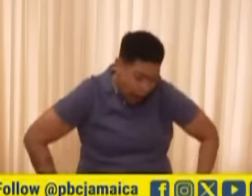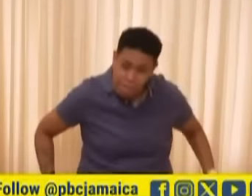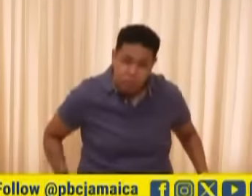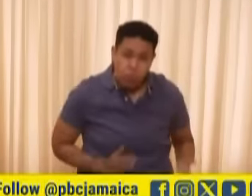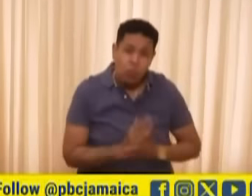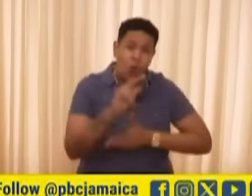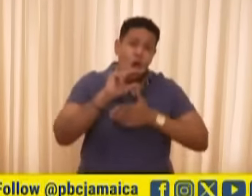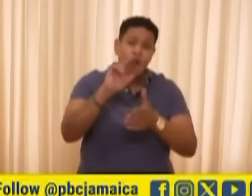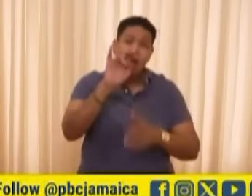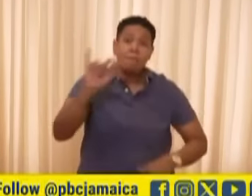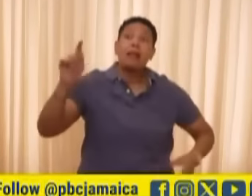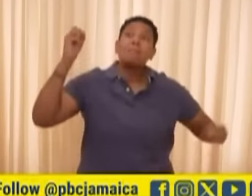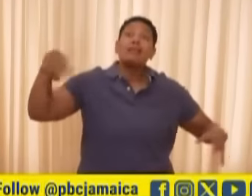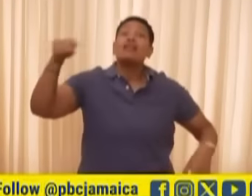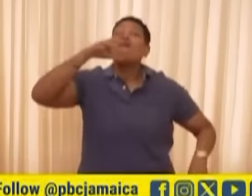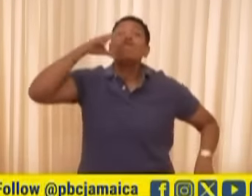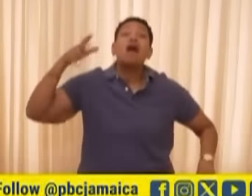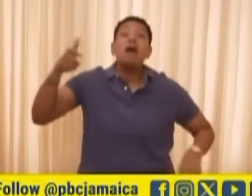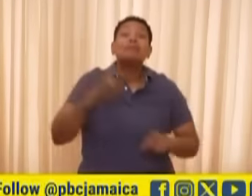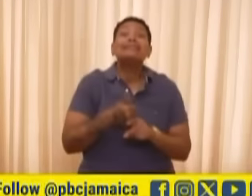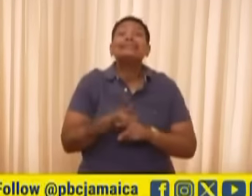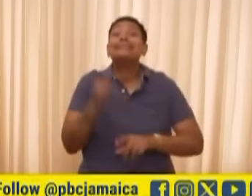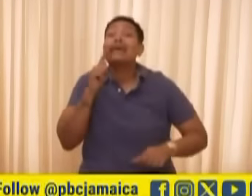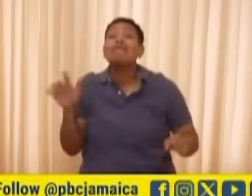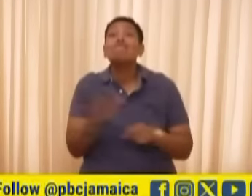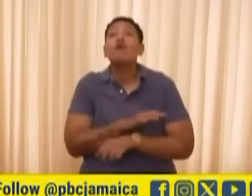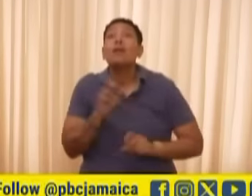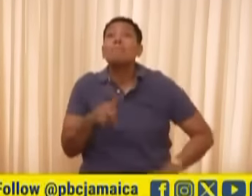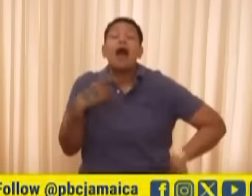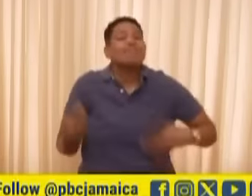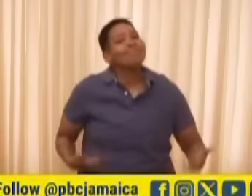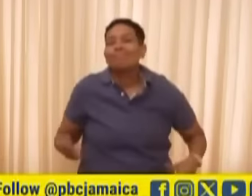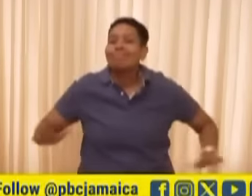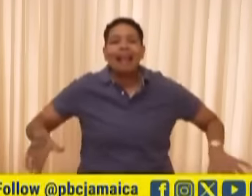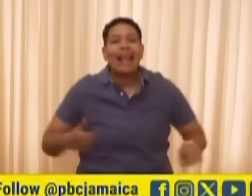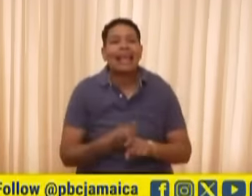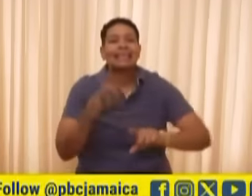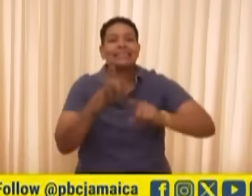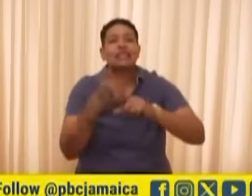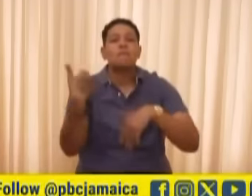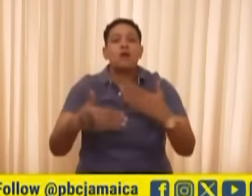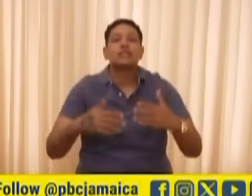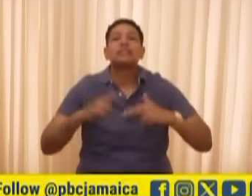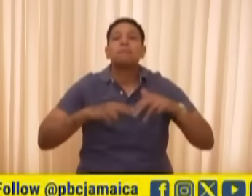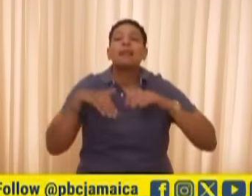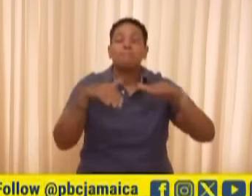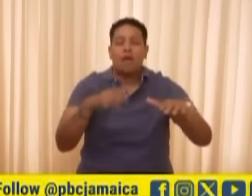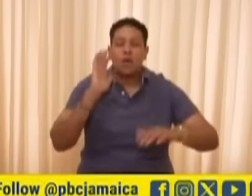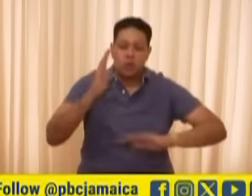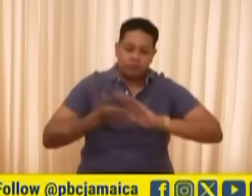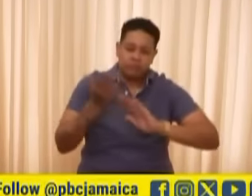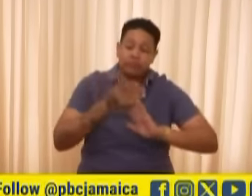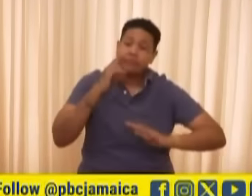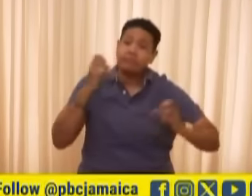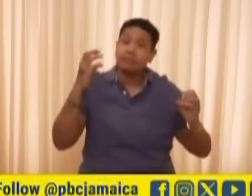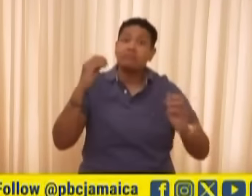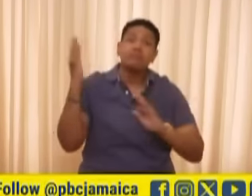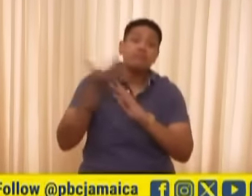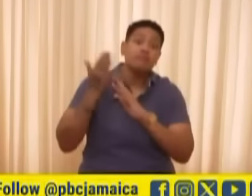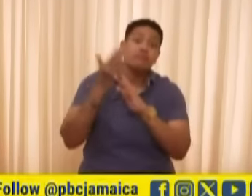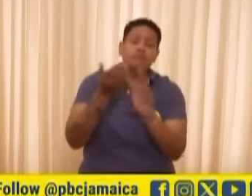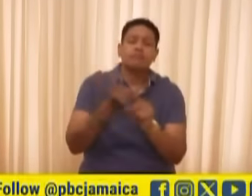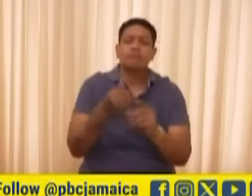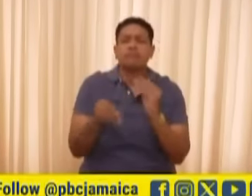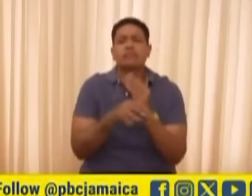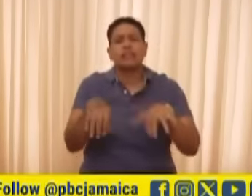Beryl. A number of those farmers have not fully rebuilt as yet, are in the process of rebuilding. We've had a number of interventions to